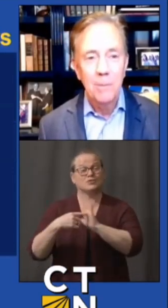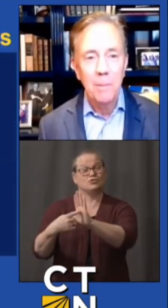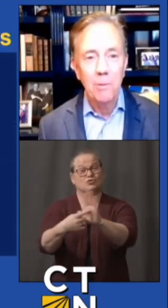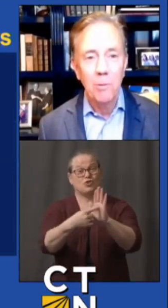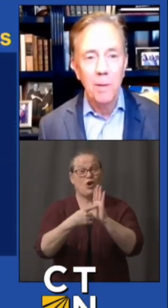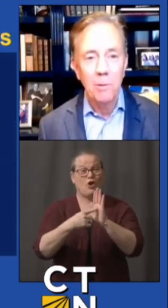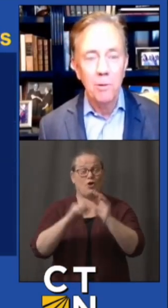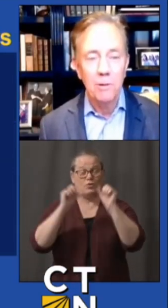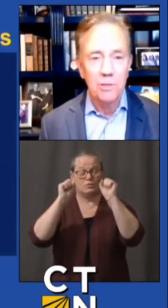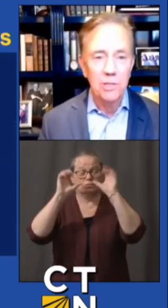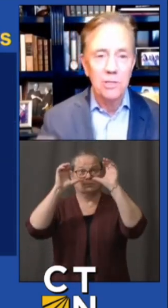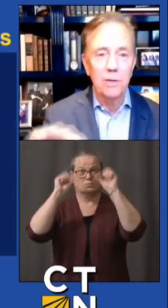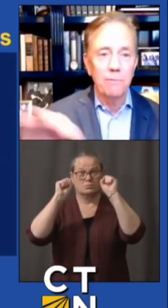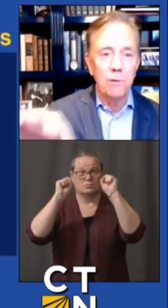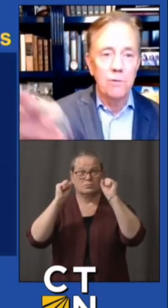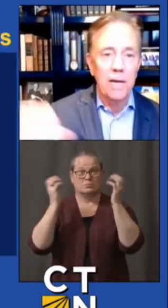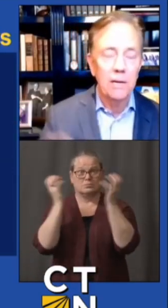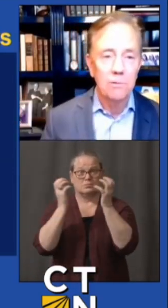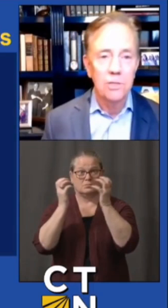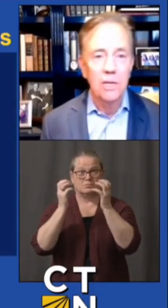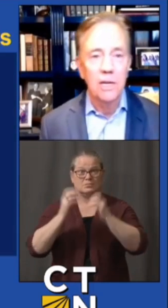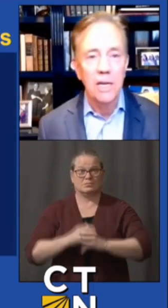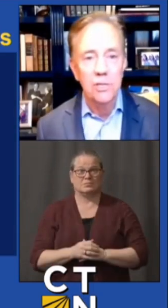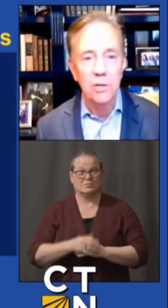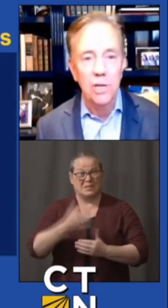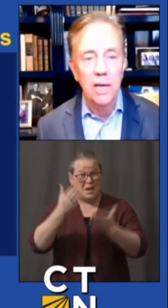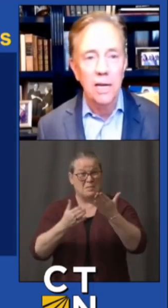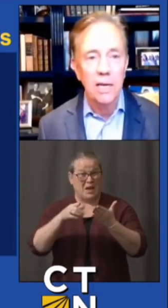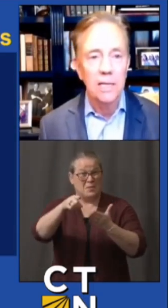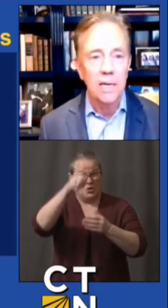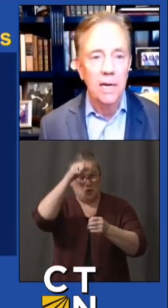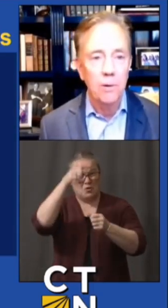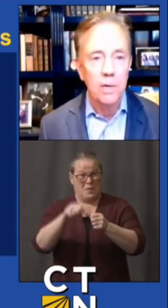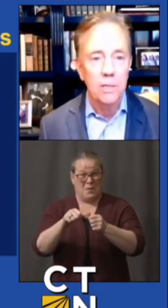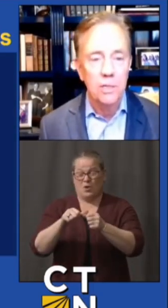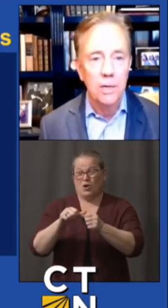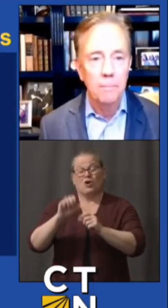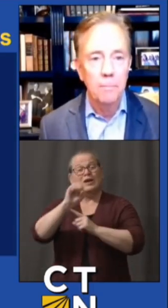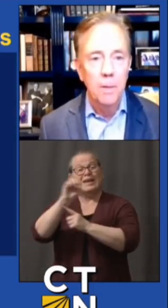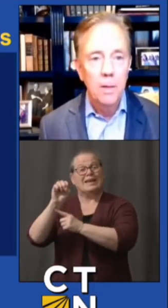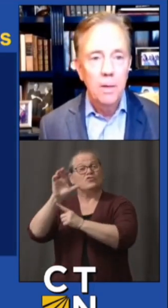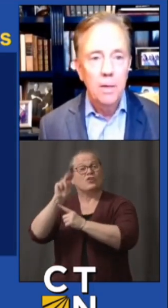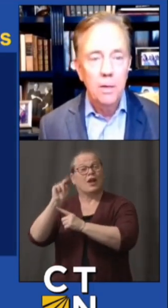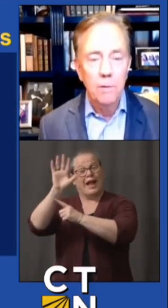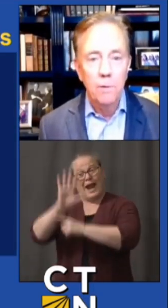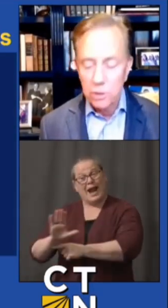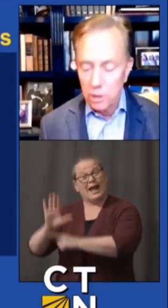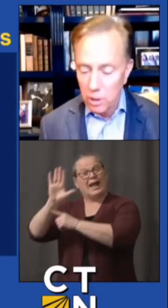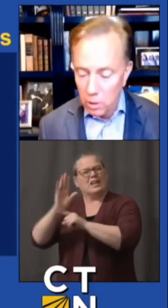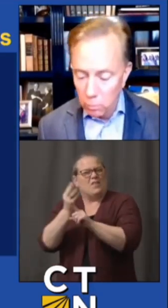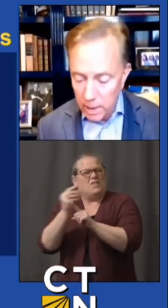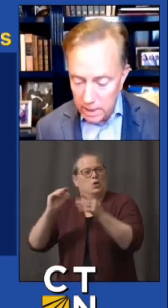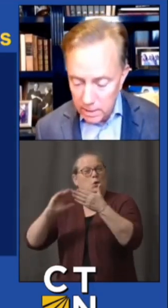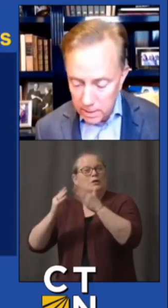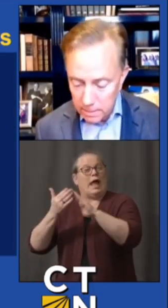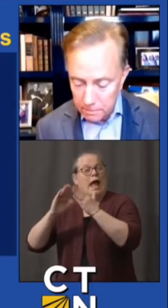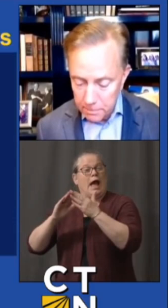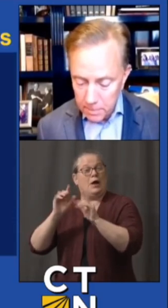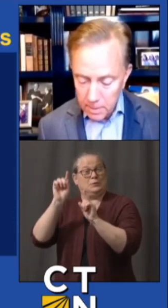You maybe remember when it was just a few towns in eastern Connecticut. Now it is, virtually all